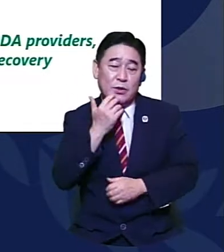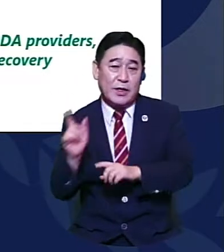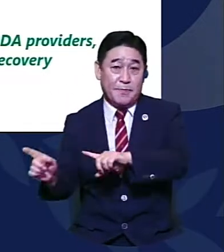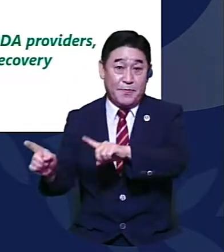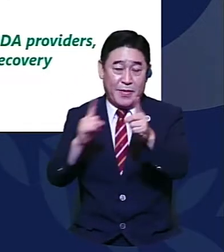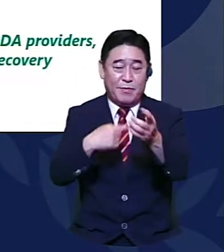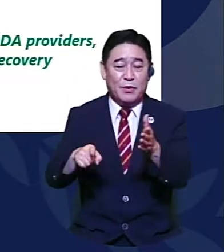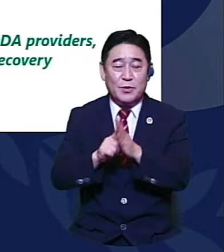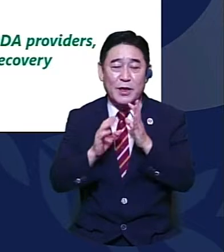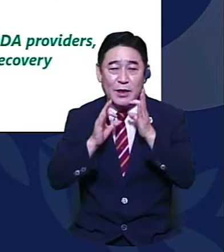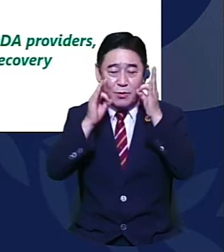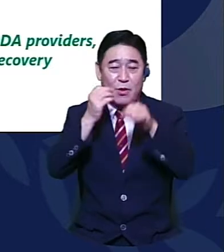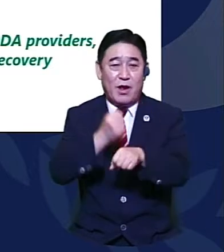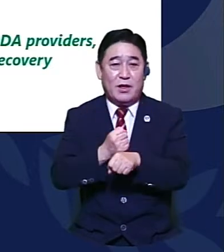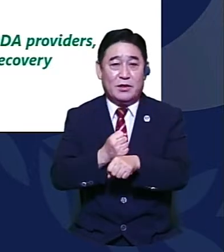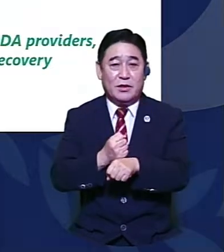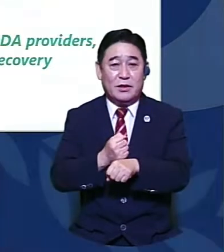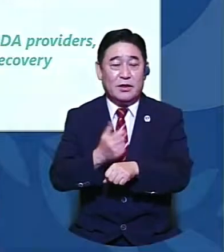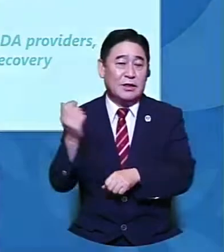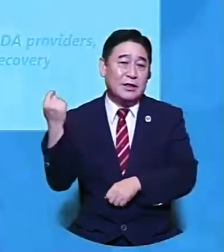thank you.